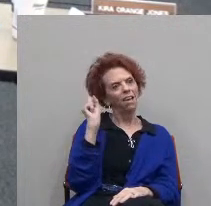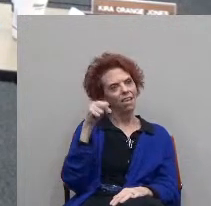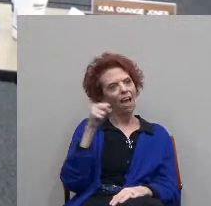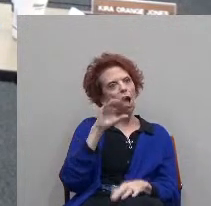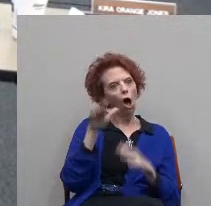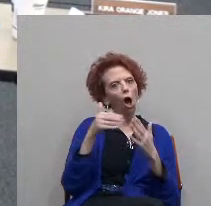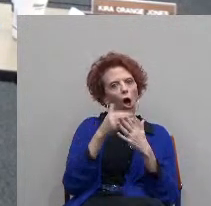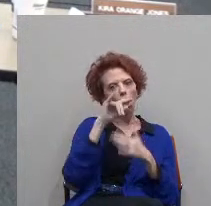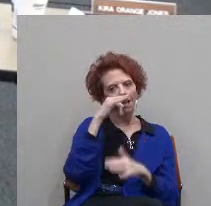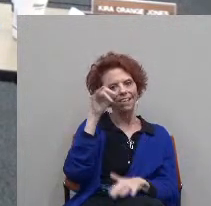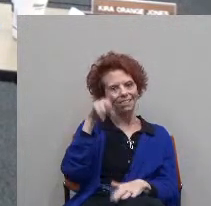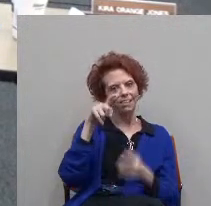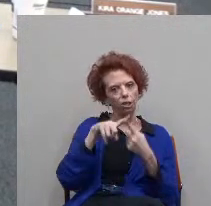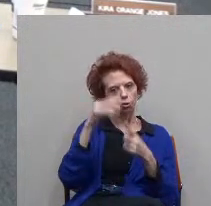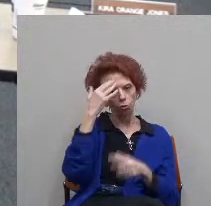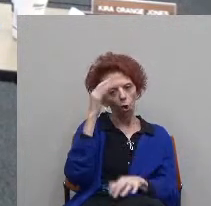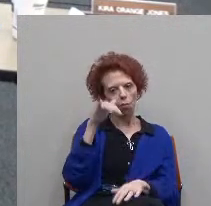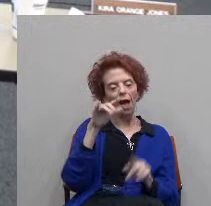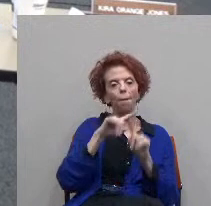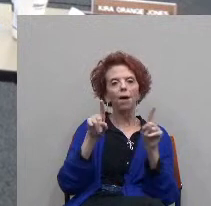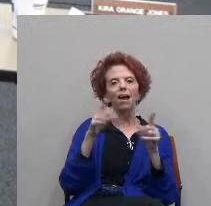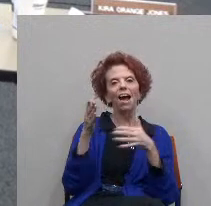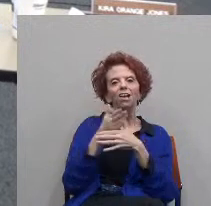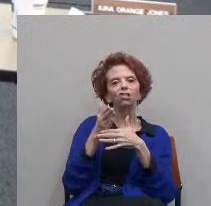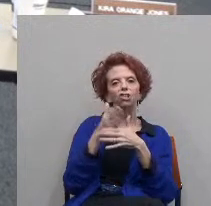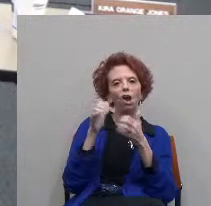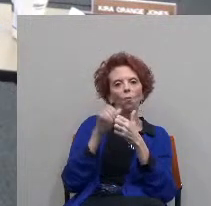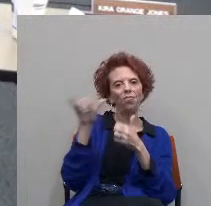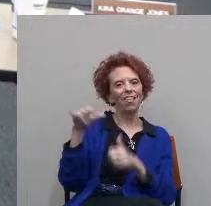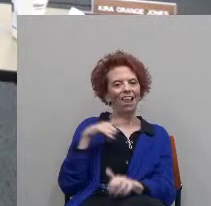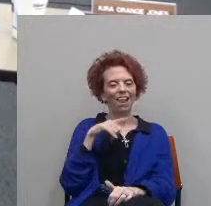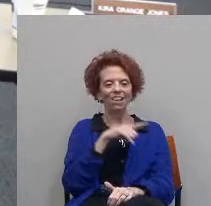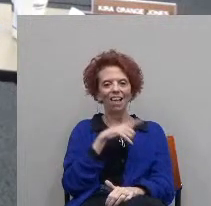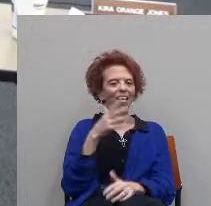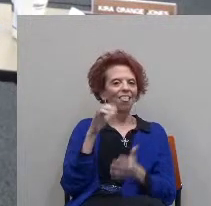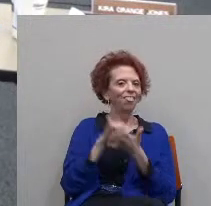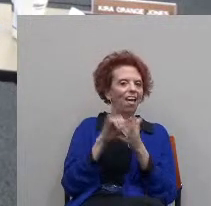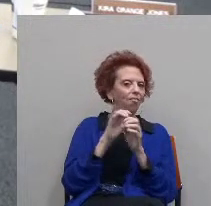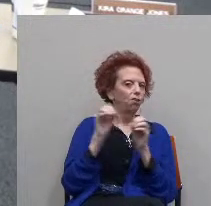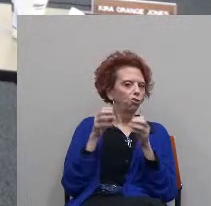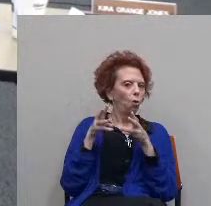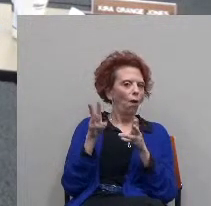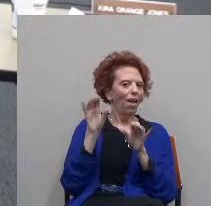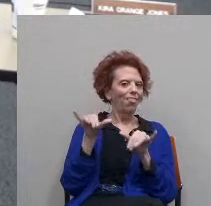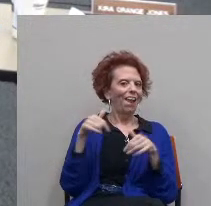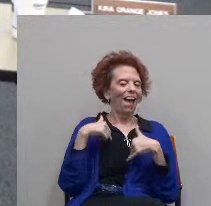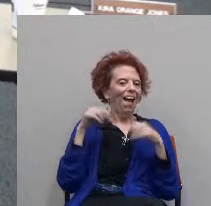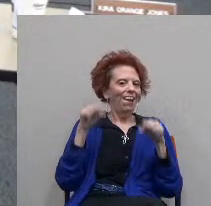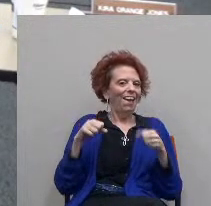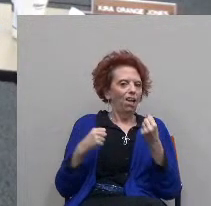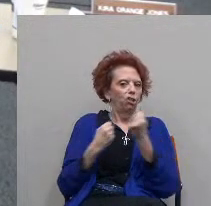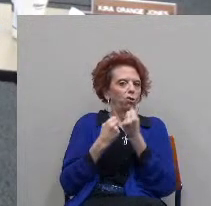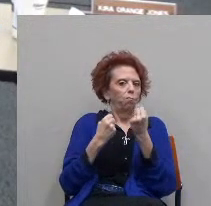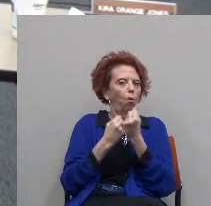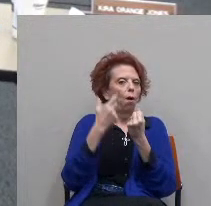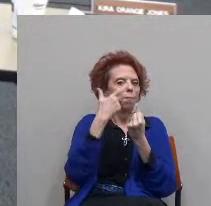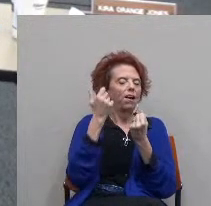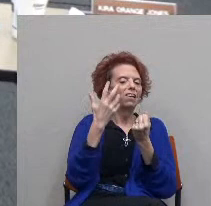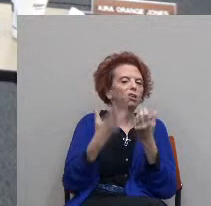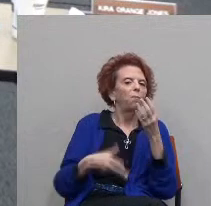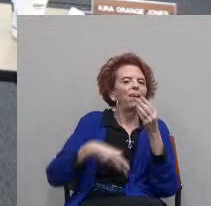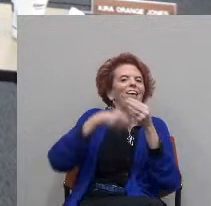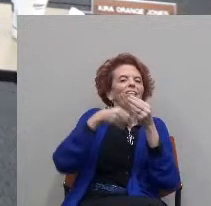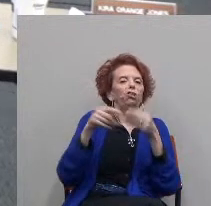know that. But just shared with this particular legislator that there's no way that I can support it, because it would be an